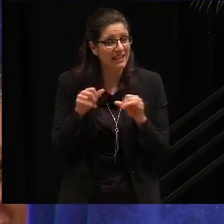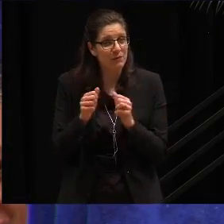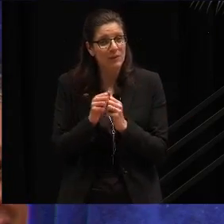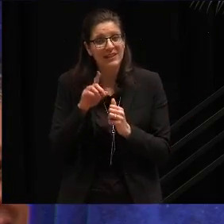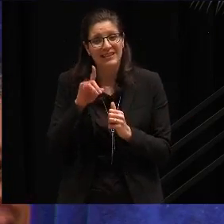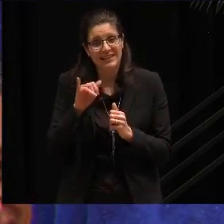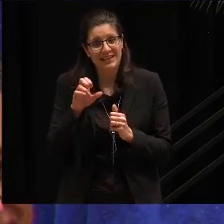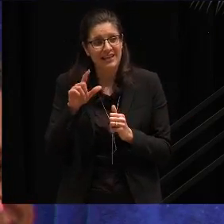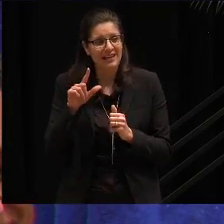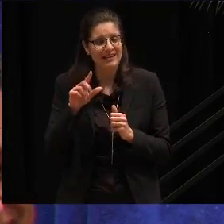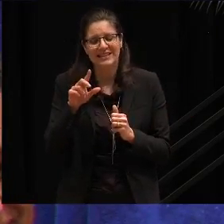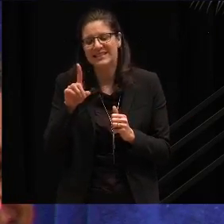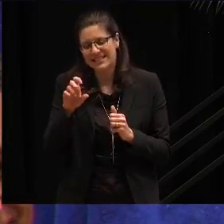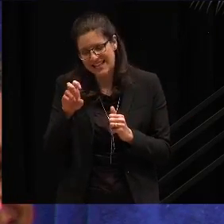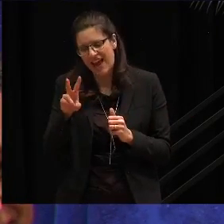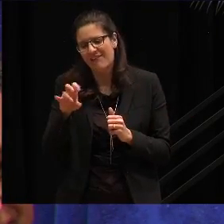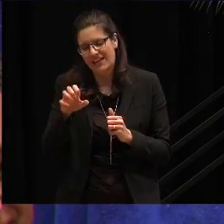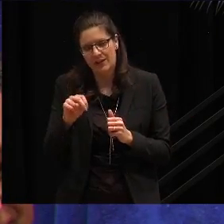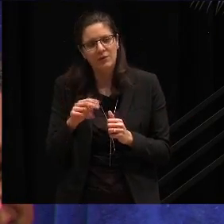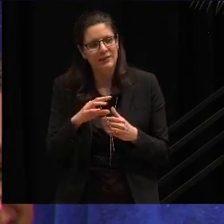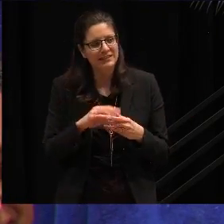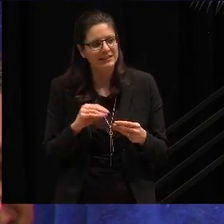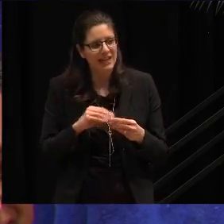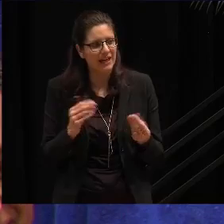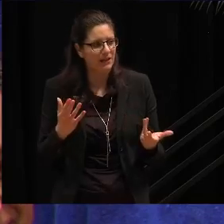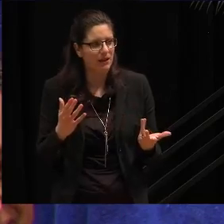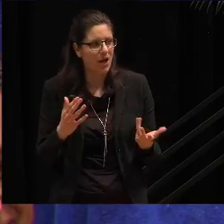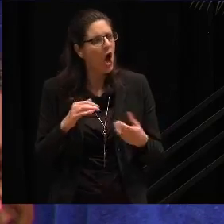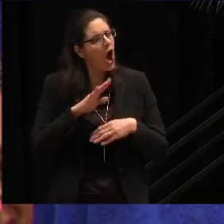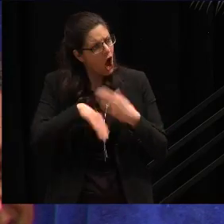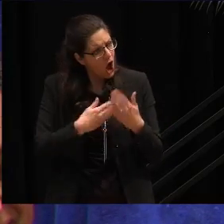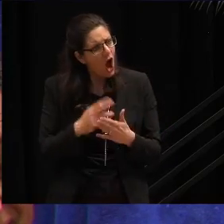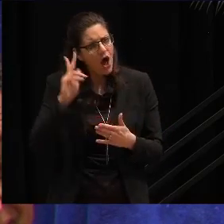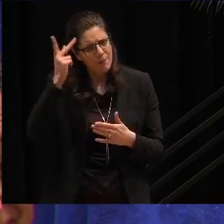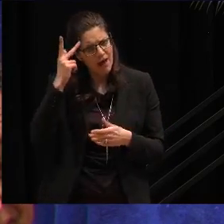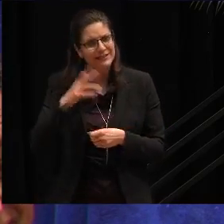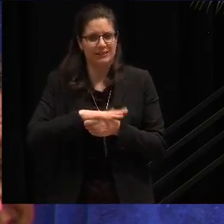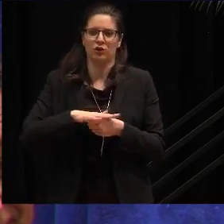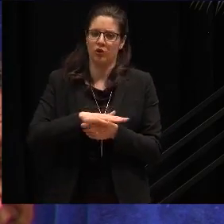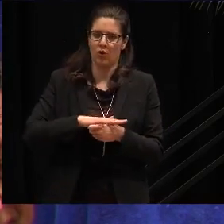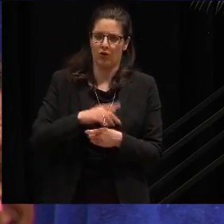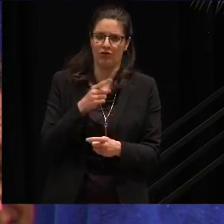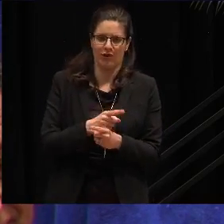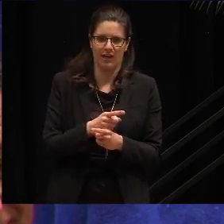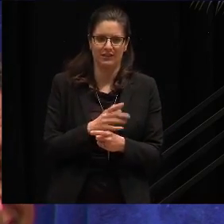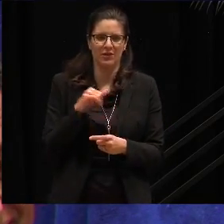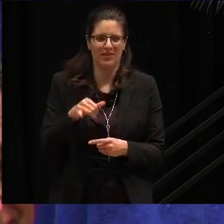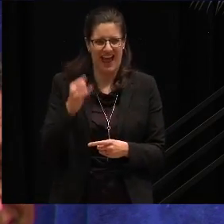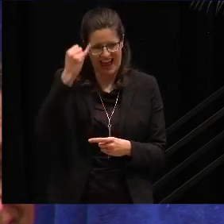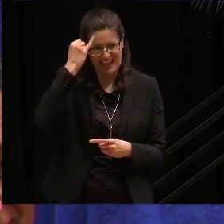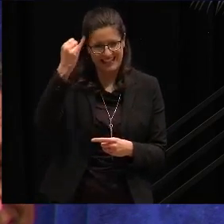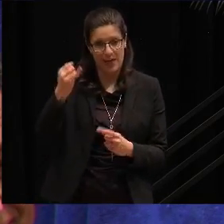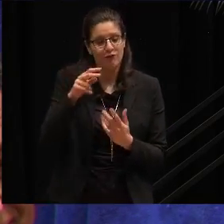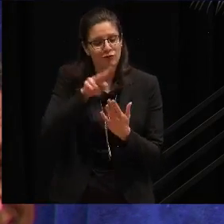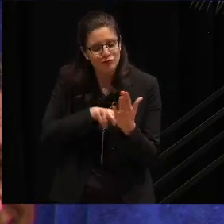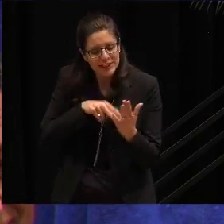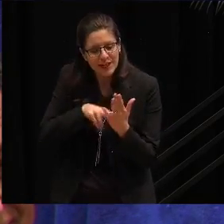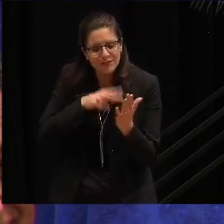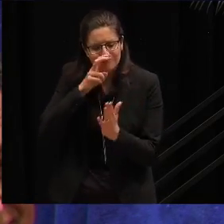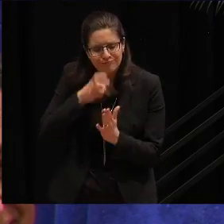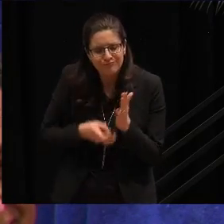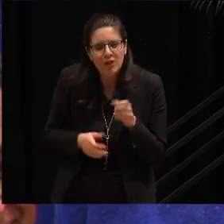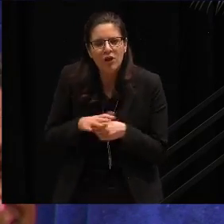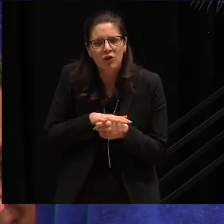right? Devin was saying, all politics is local, right? And so this idea of reading and getting invested in your